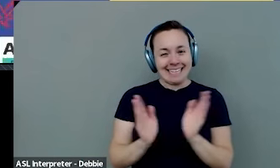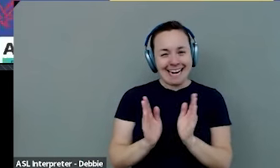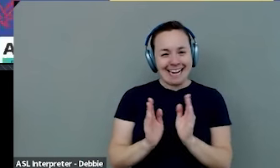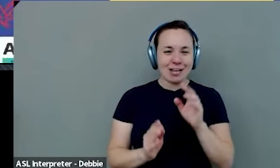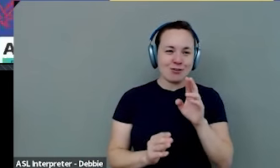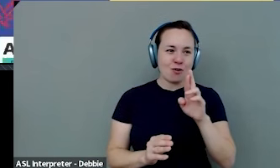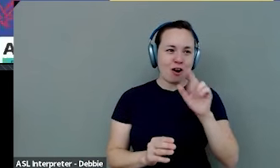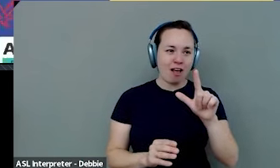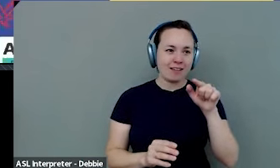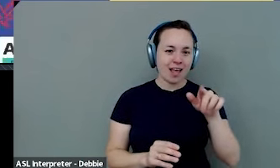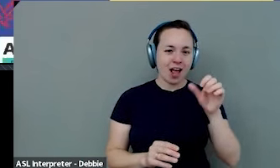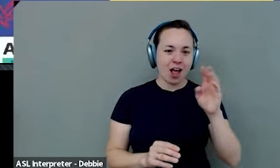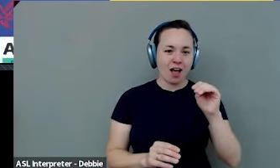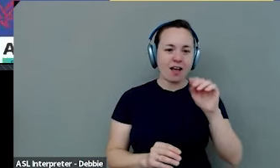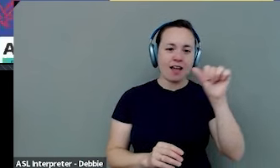tinyurl.com at